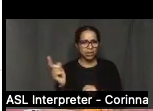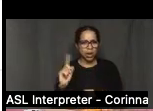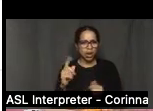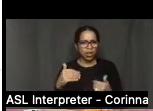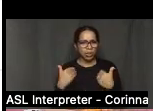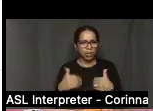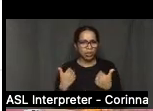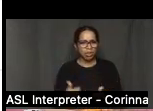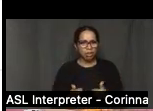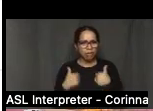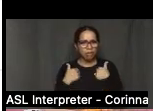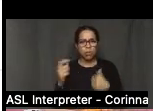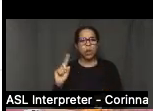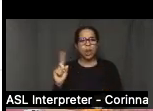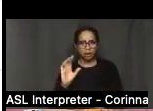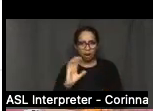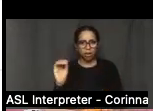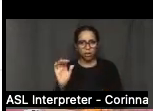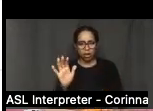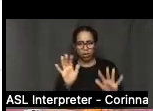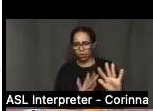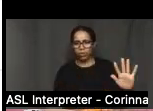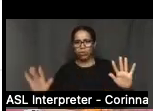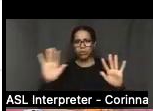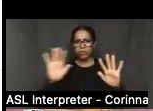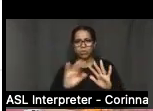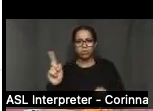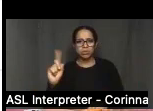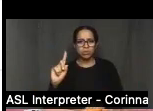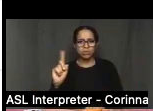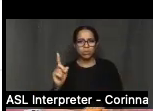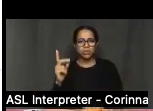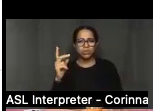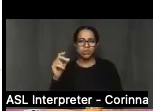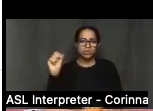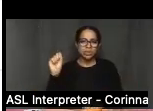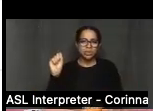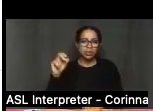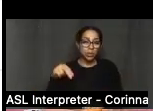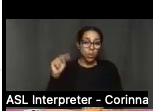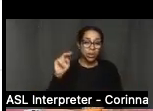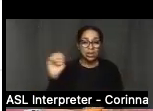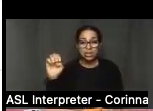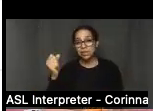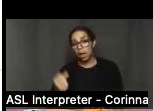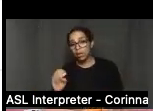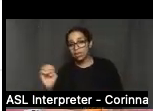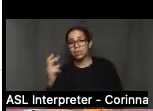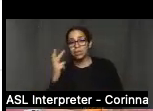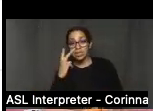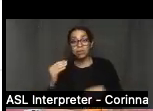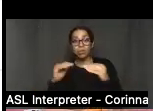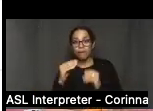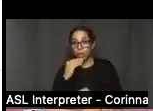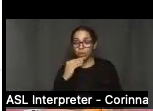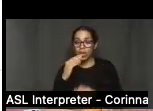Range problem or Northeast, Southeast, where we see more food and housing stability issues? That's a great question. So we